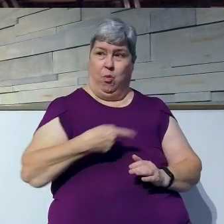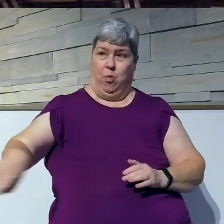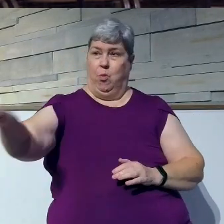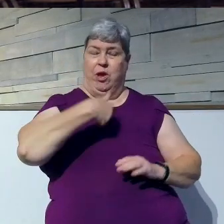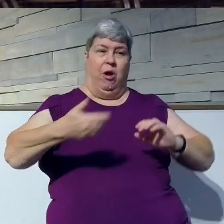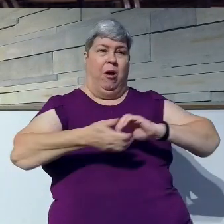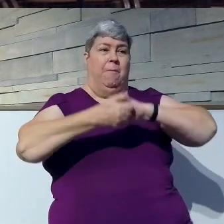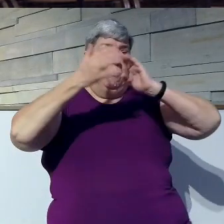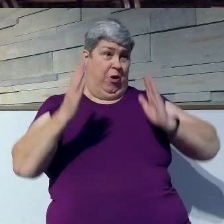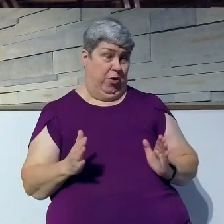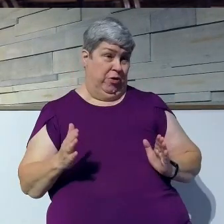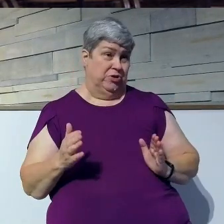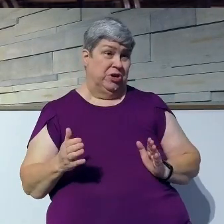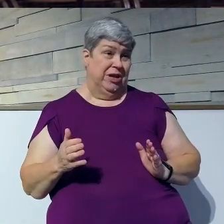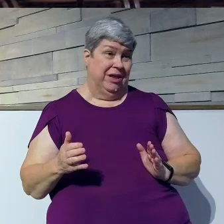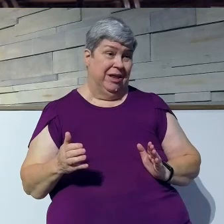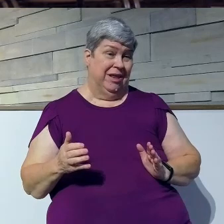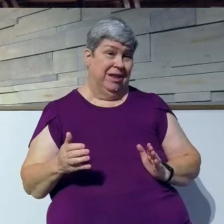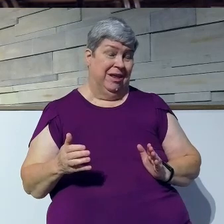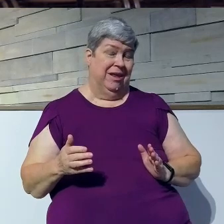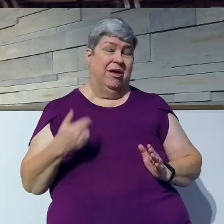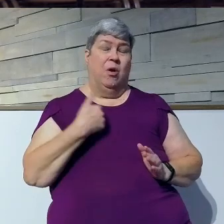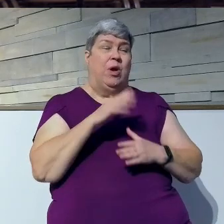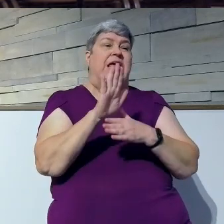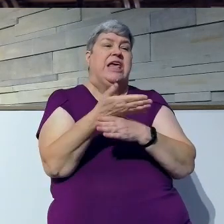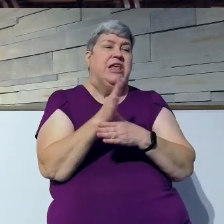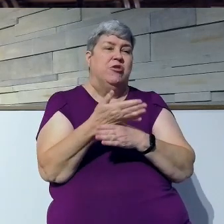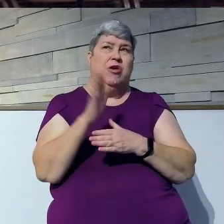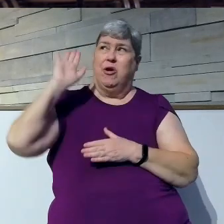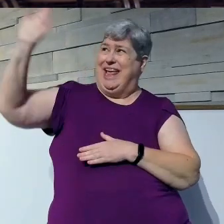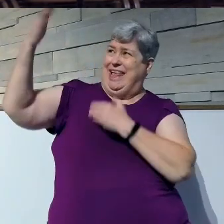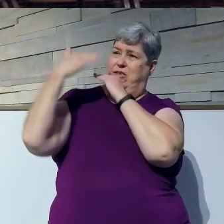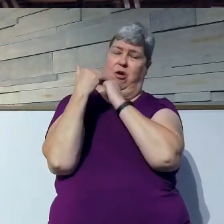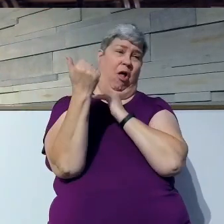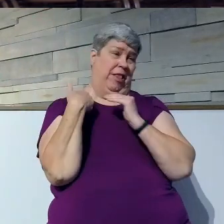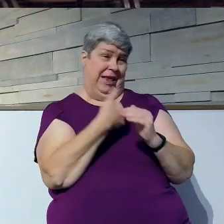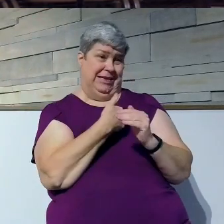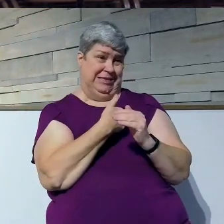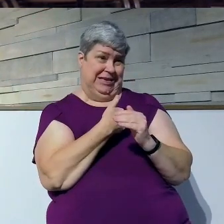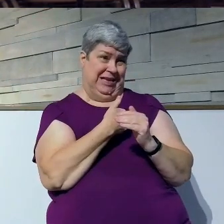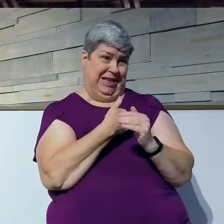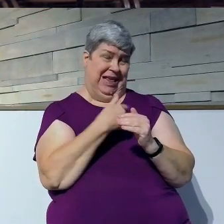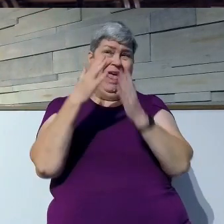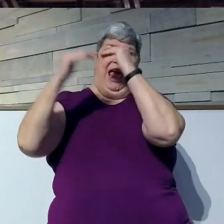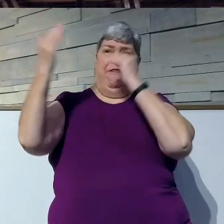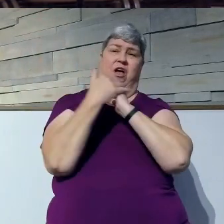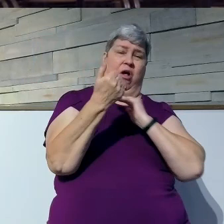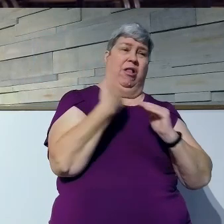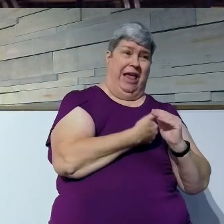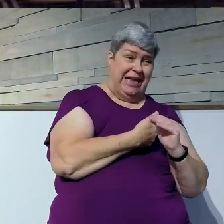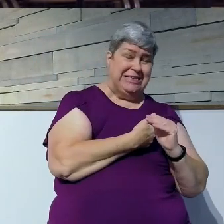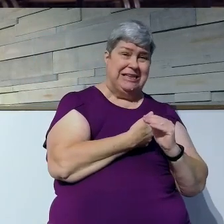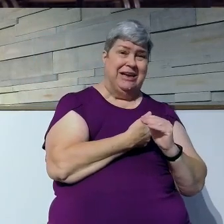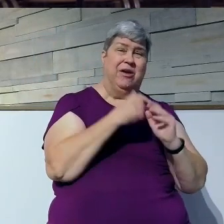The Greek word is metakoi for partners, the plural. We share in a heavenly calling. We share in being able, yes,